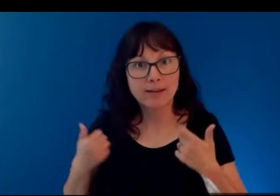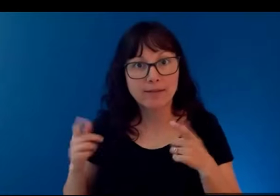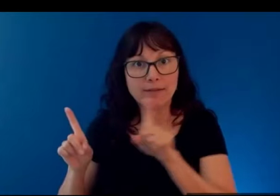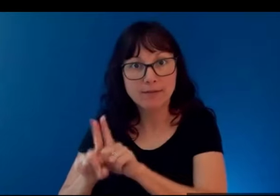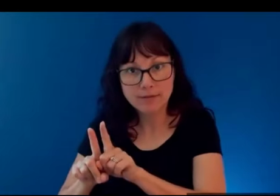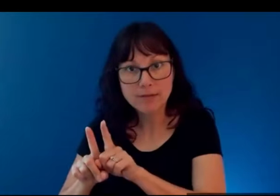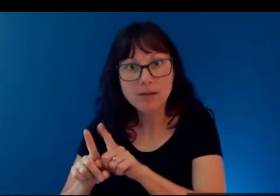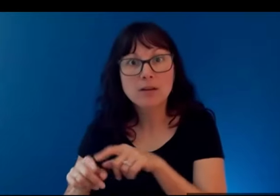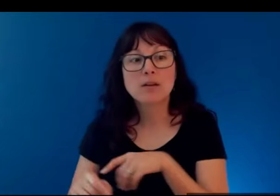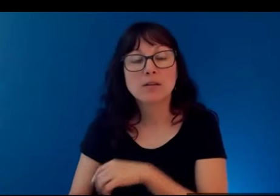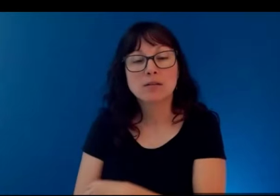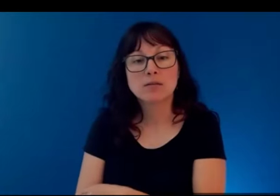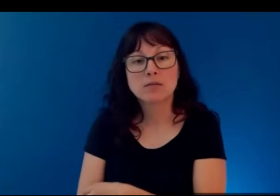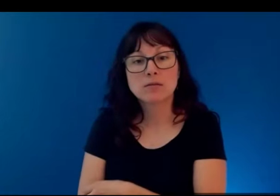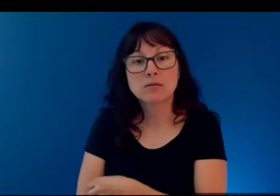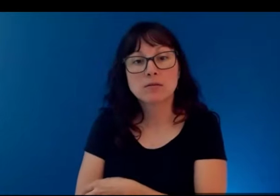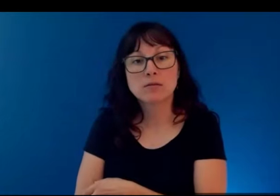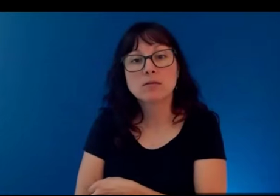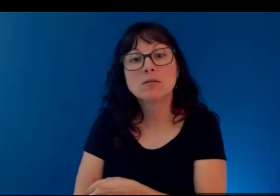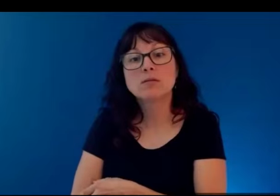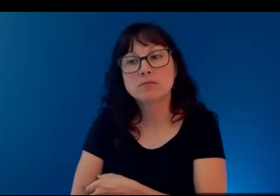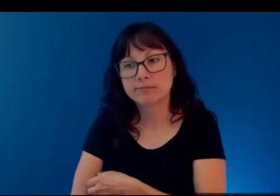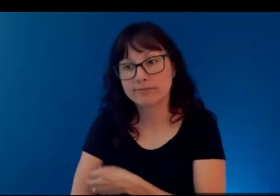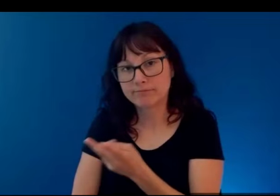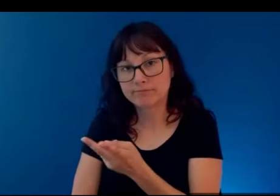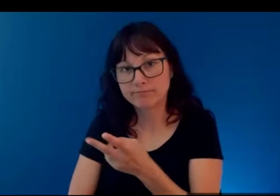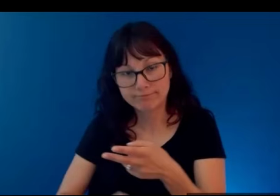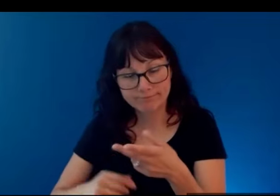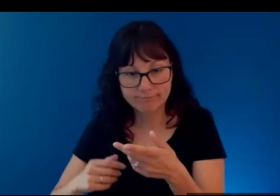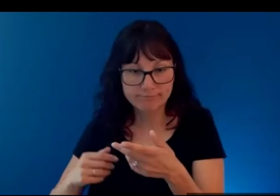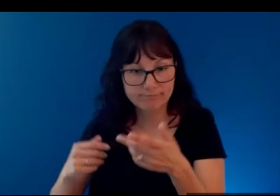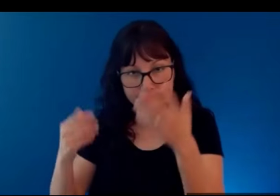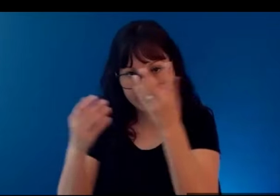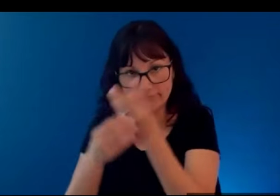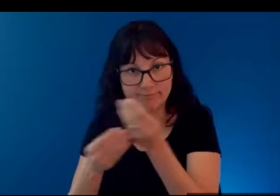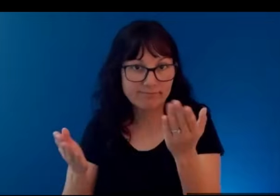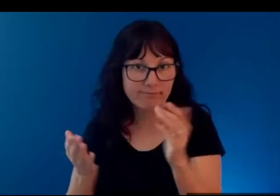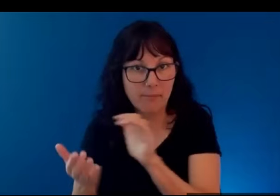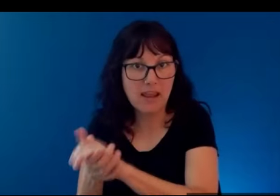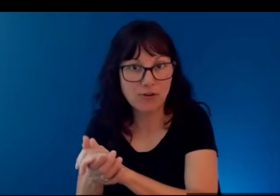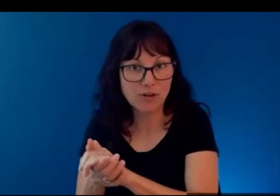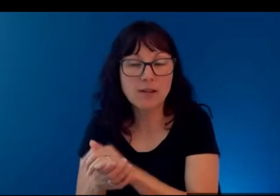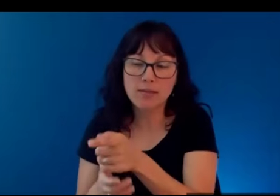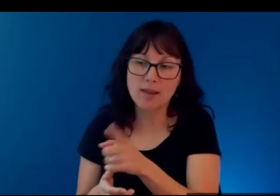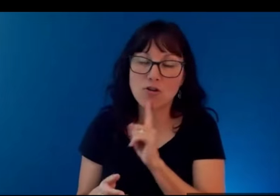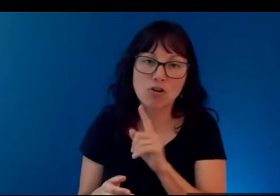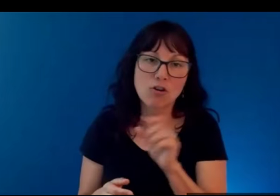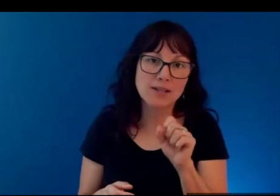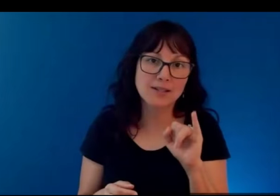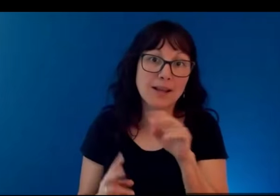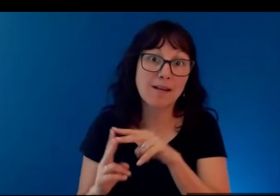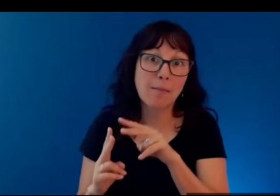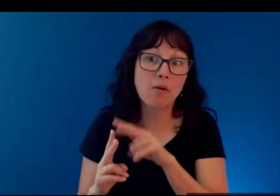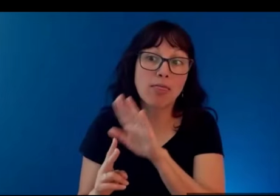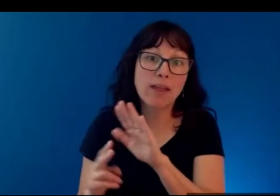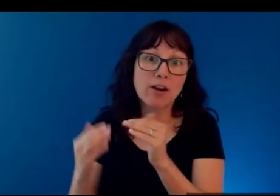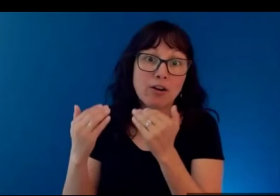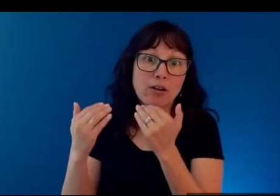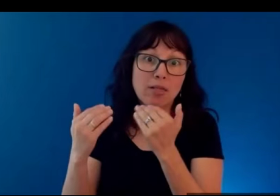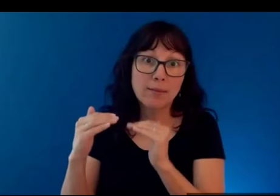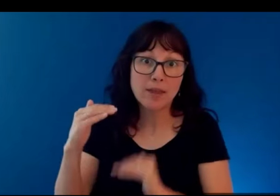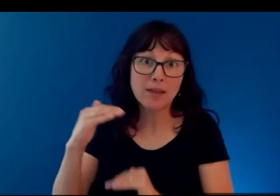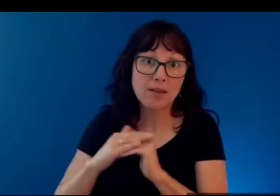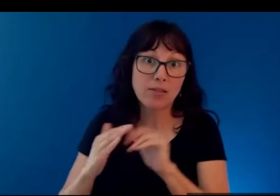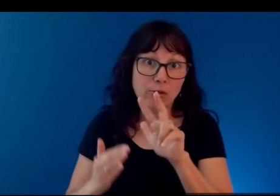and hold themselves out as being married, they are an SSI couple. and their resource limit is $3,000 for